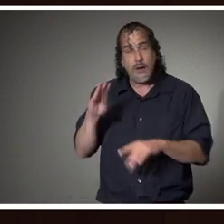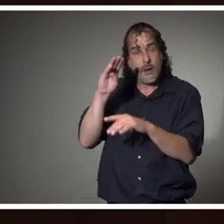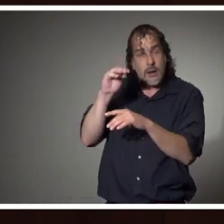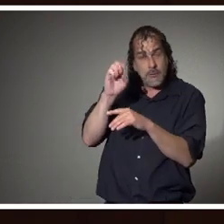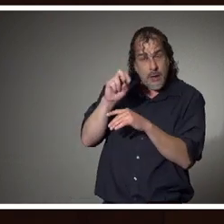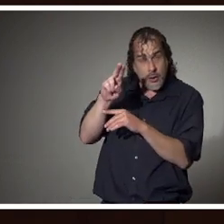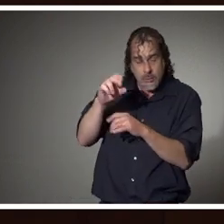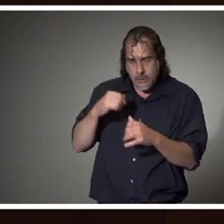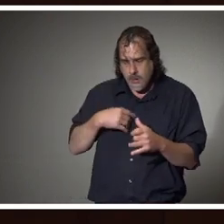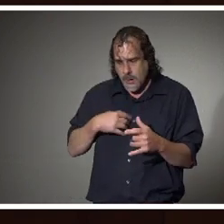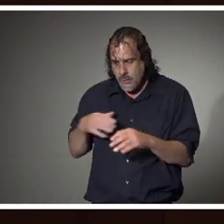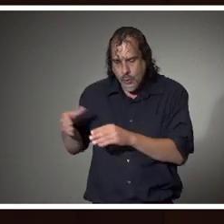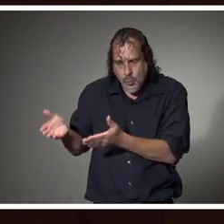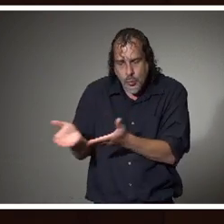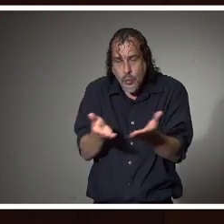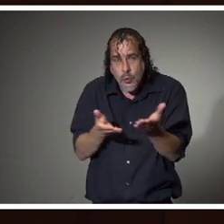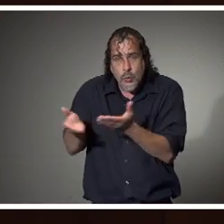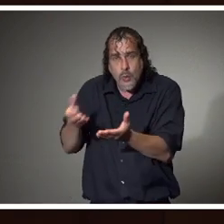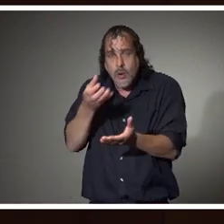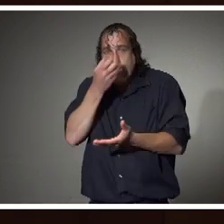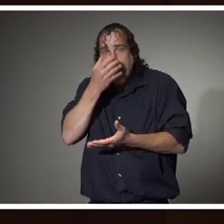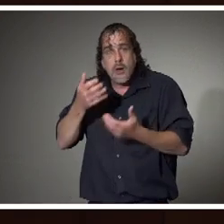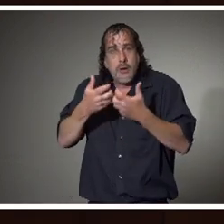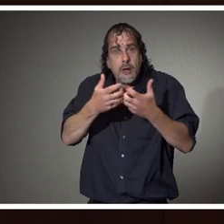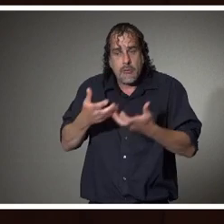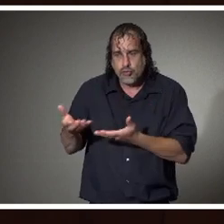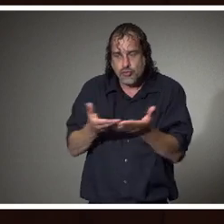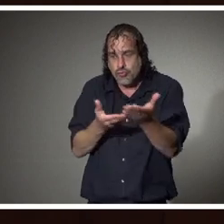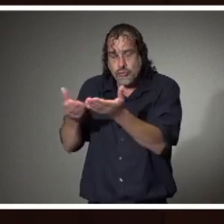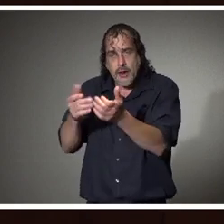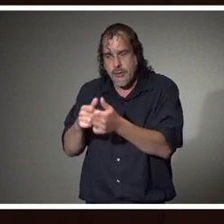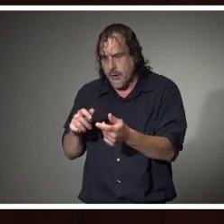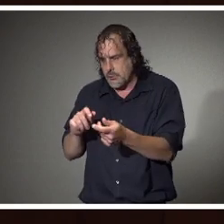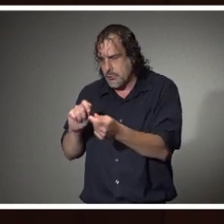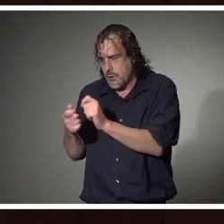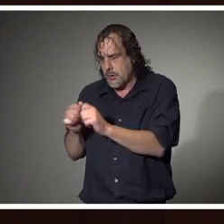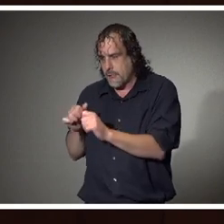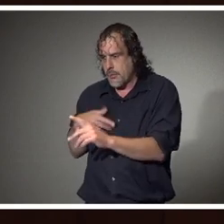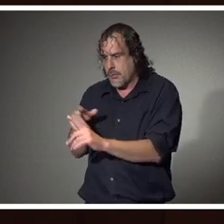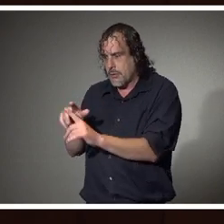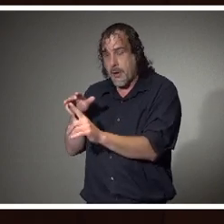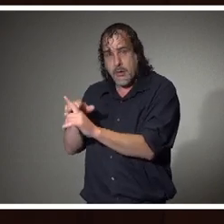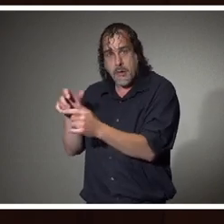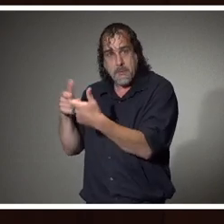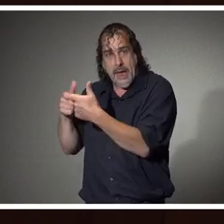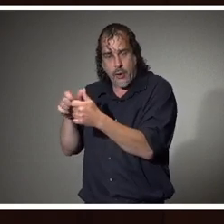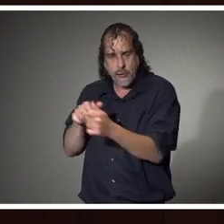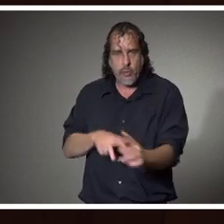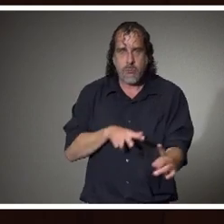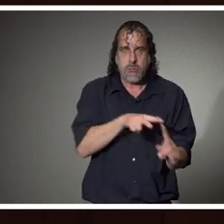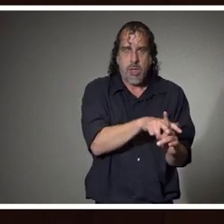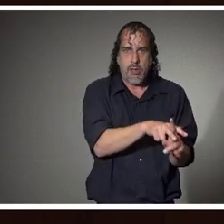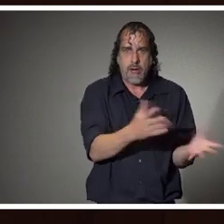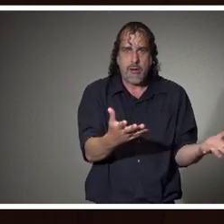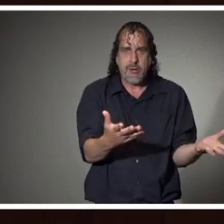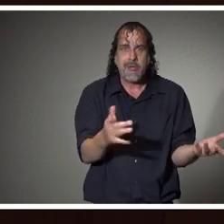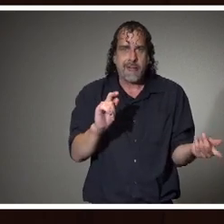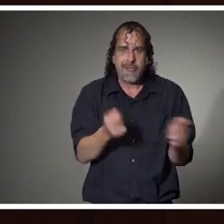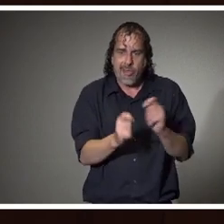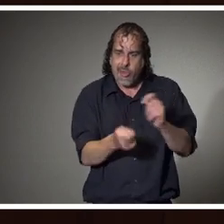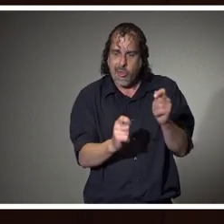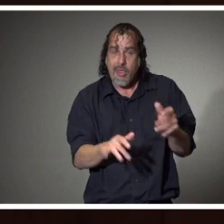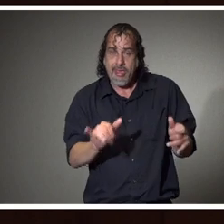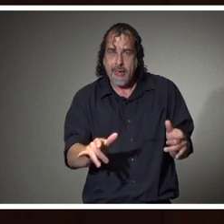the portable ventilators and they transferred them to electric ventilators that they could plug in, Mississippians,